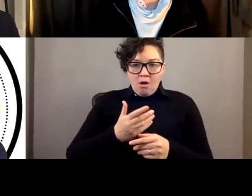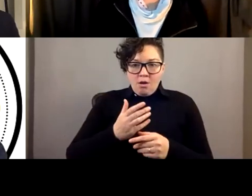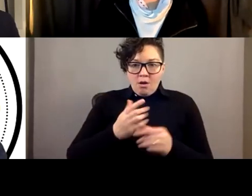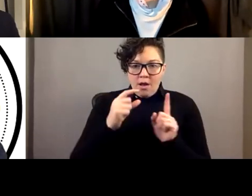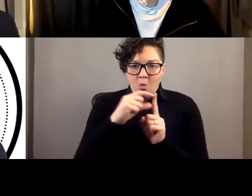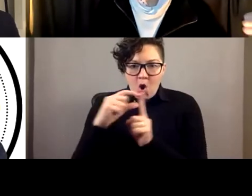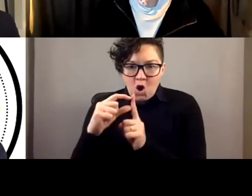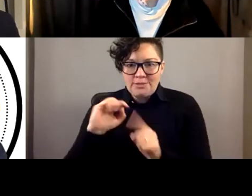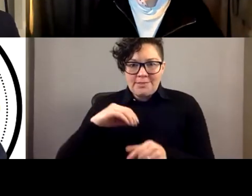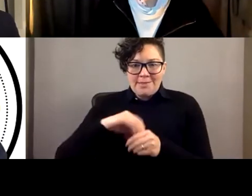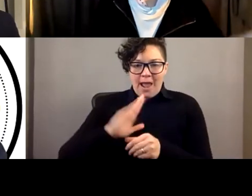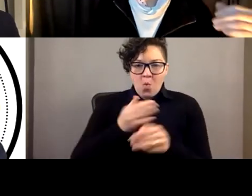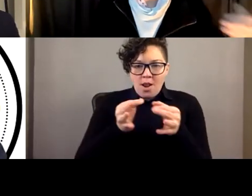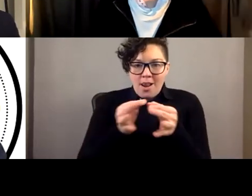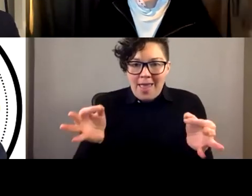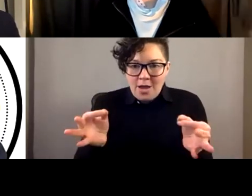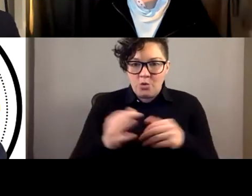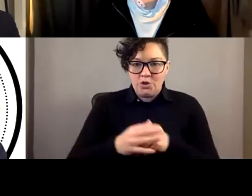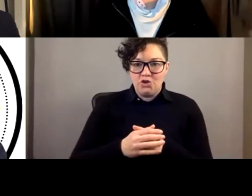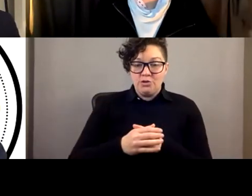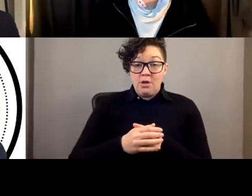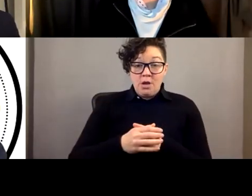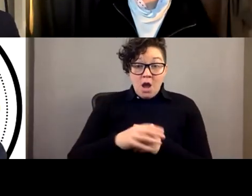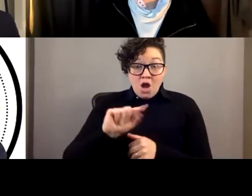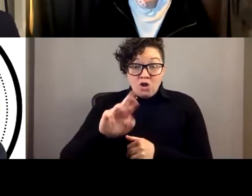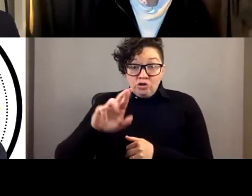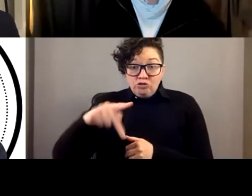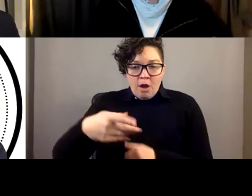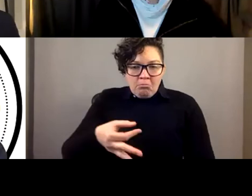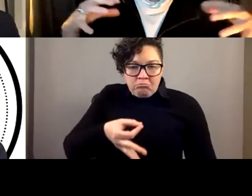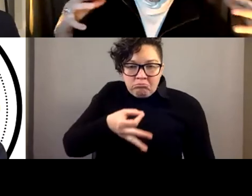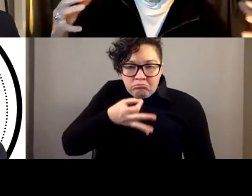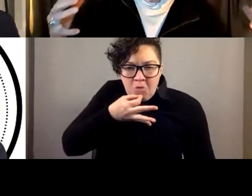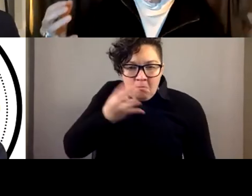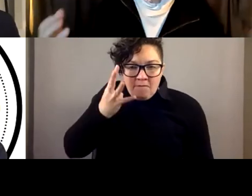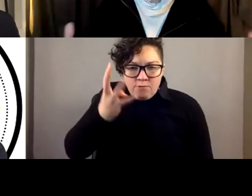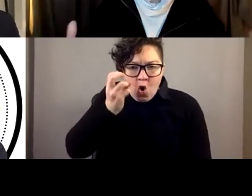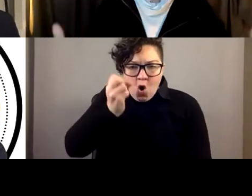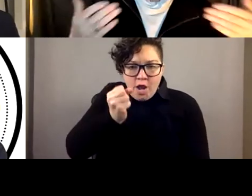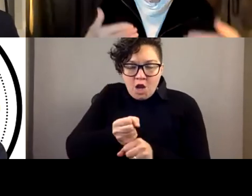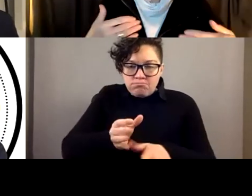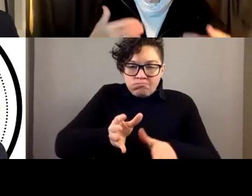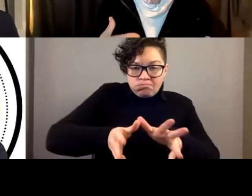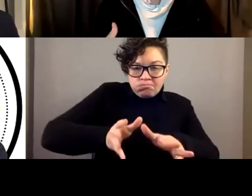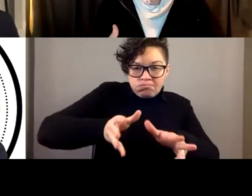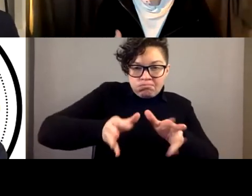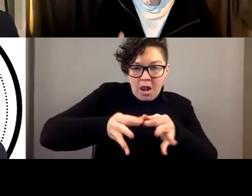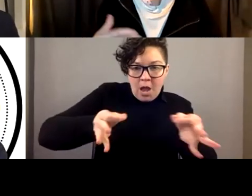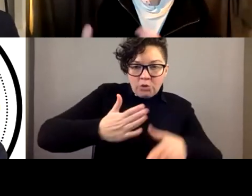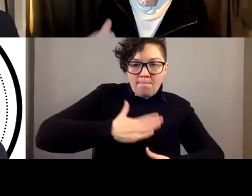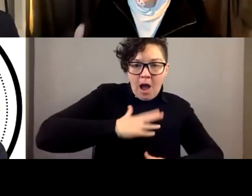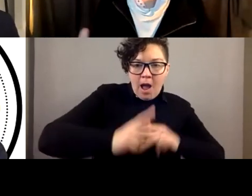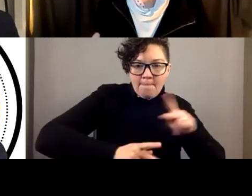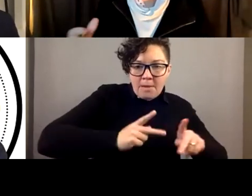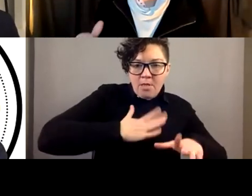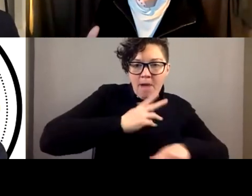our language. And I thought Donald Trump was masterful over the course of 4 years of talking about my people, who